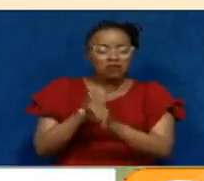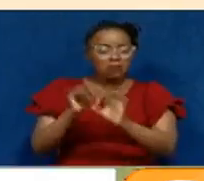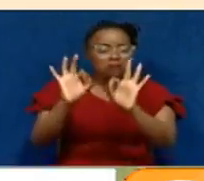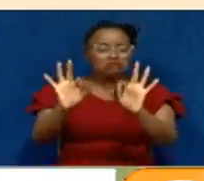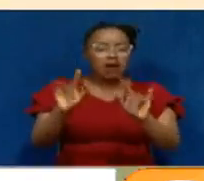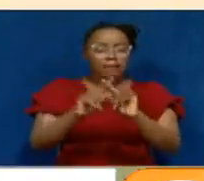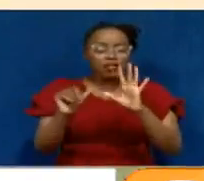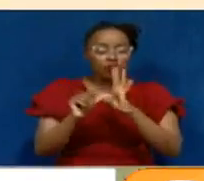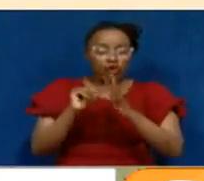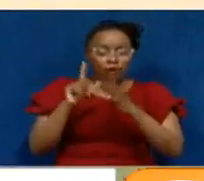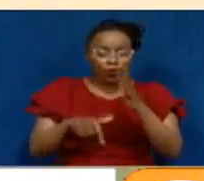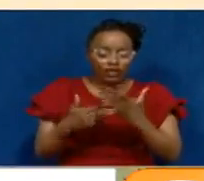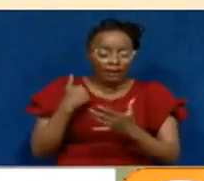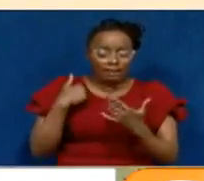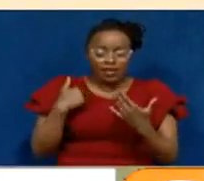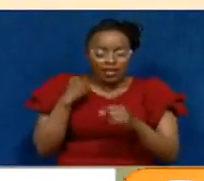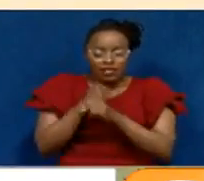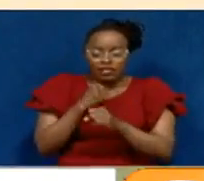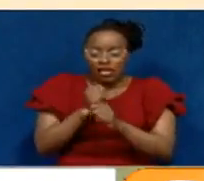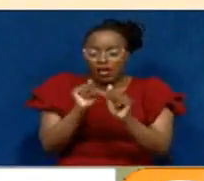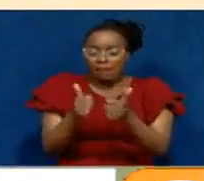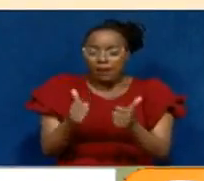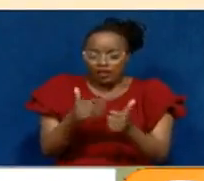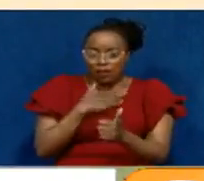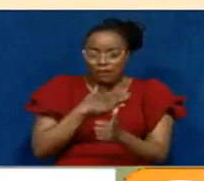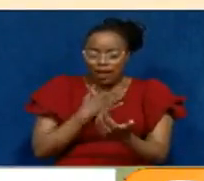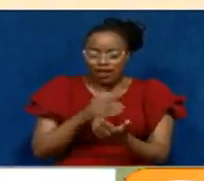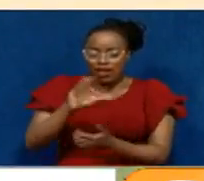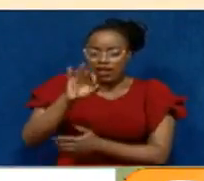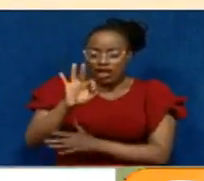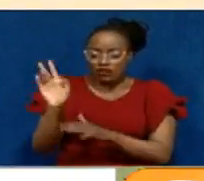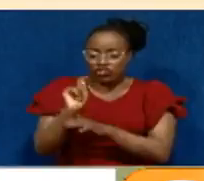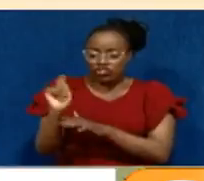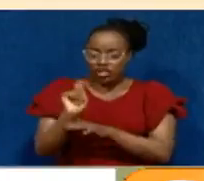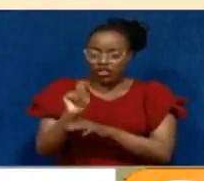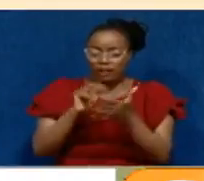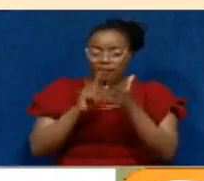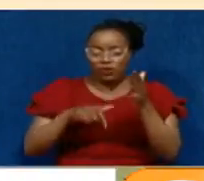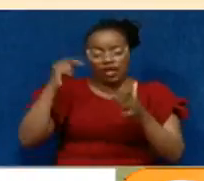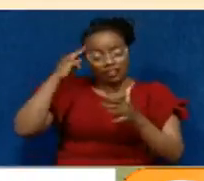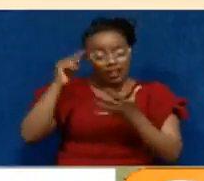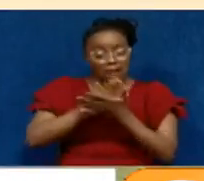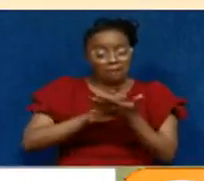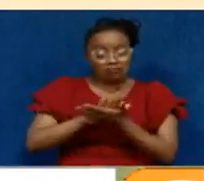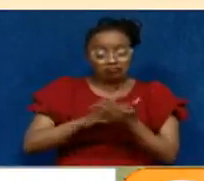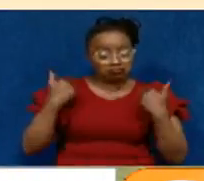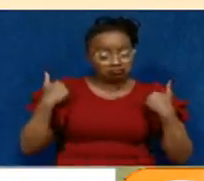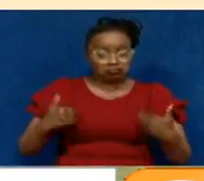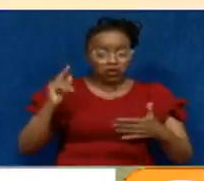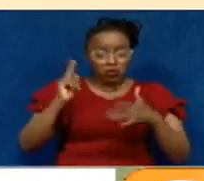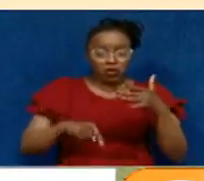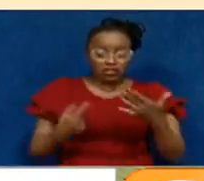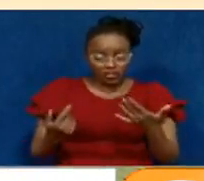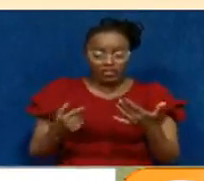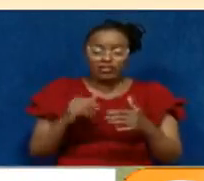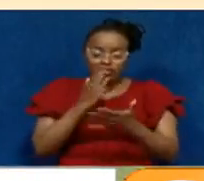good. But the problem is that I had not done this CAF-D training. So I think basically for me, it's a